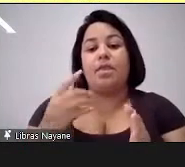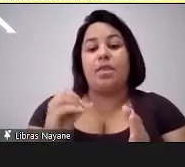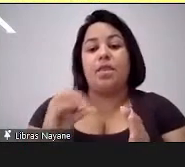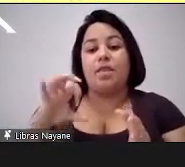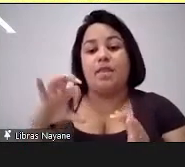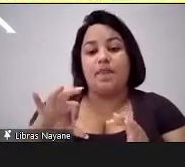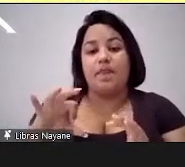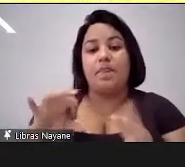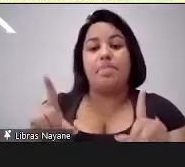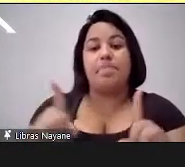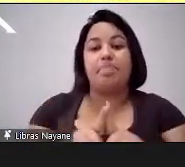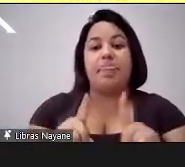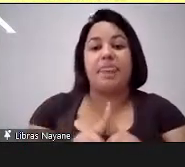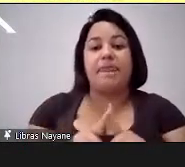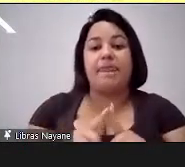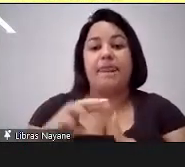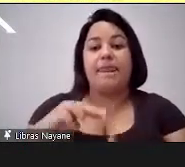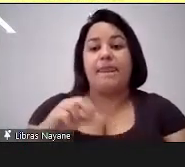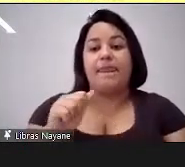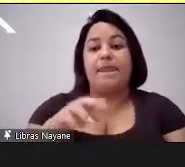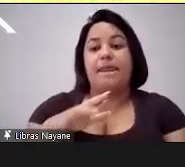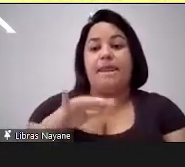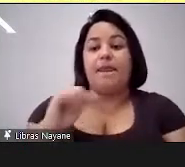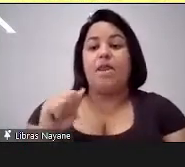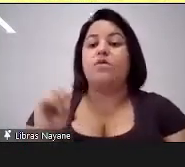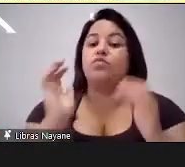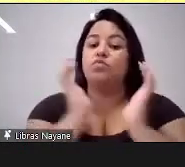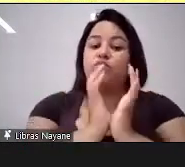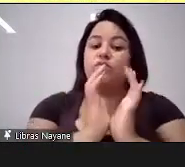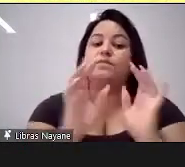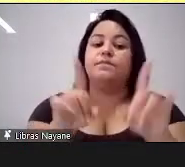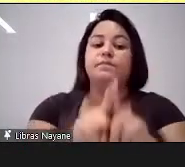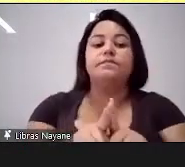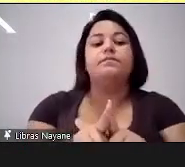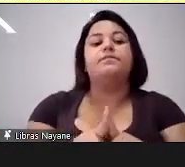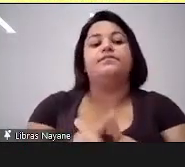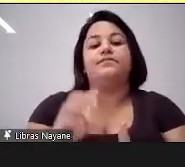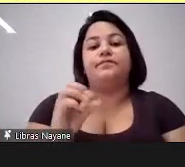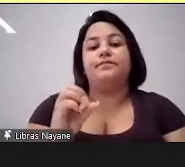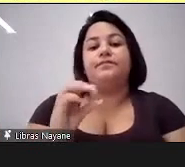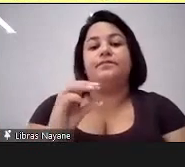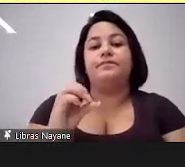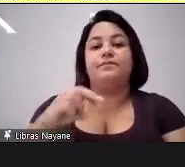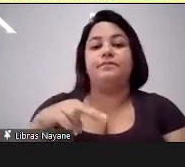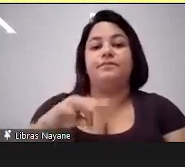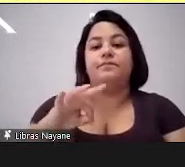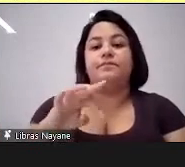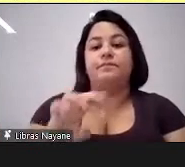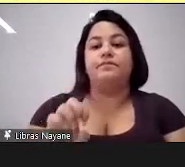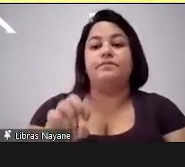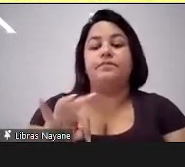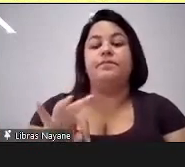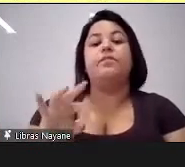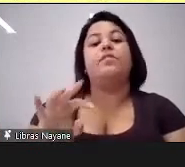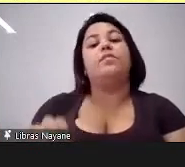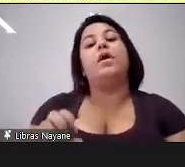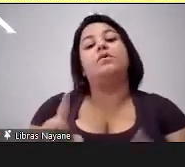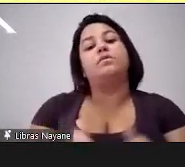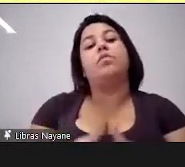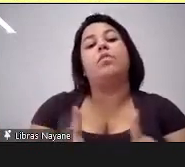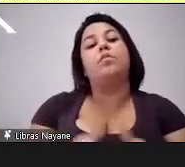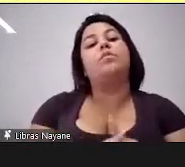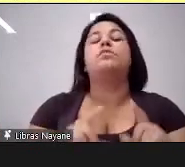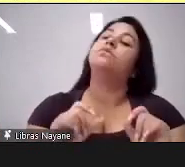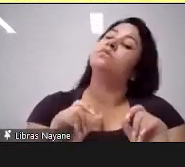they have different rules. We have a great work to be done by the different secretariats, and they have delivered,